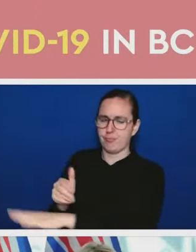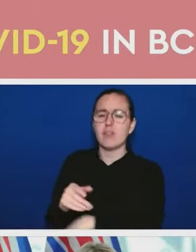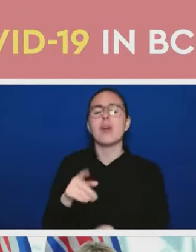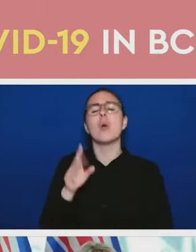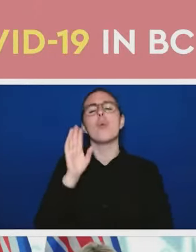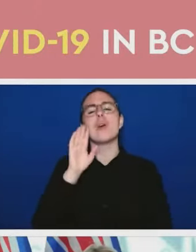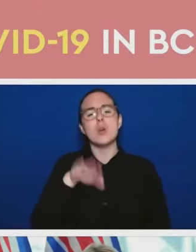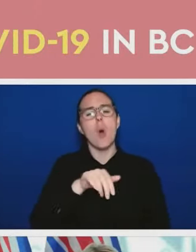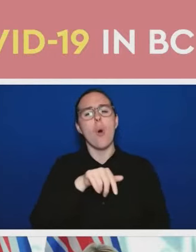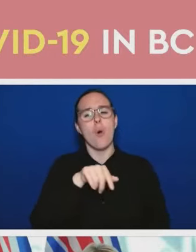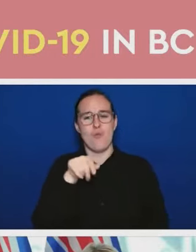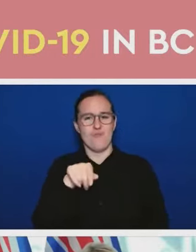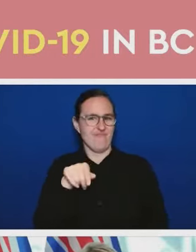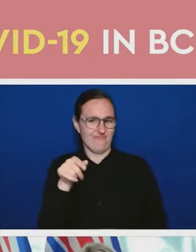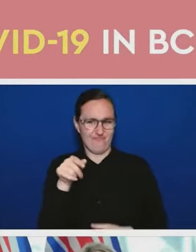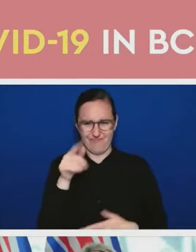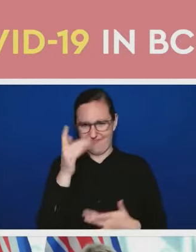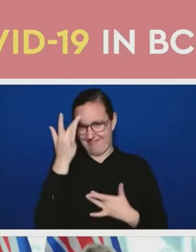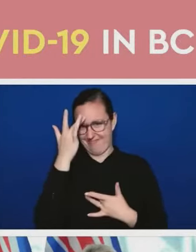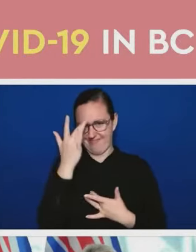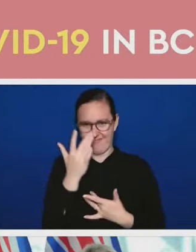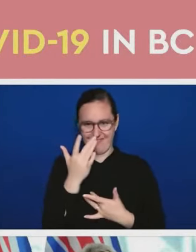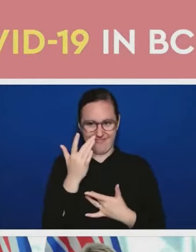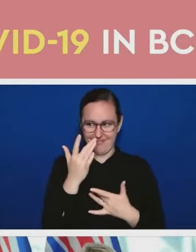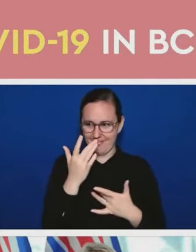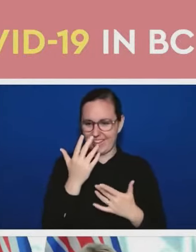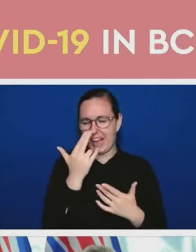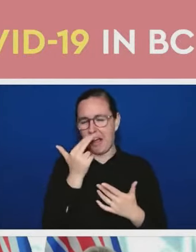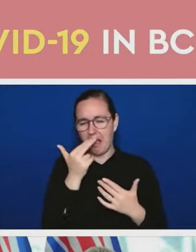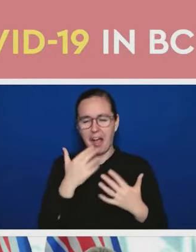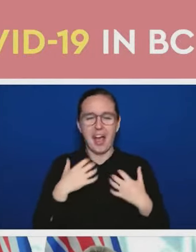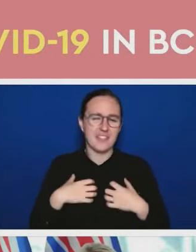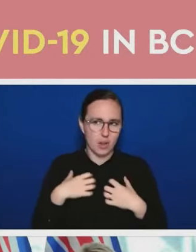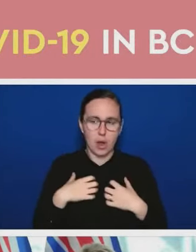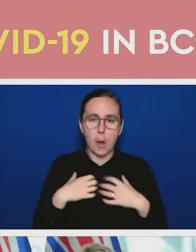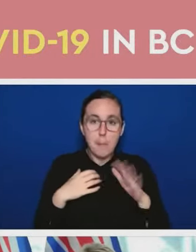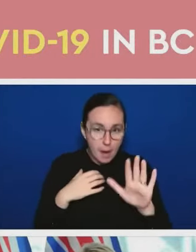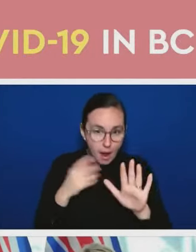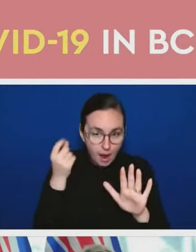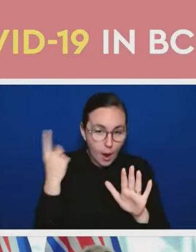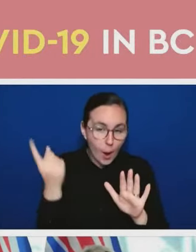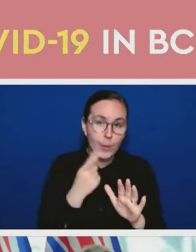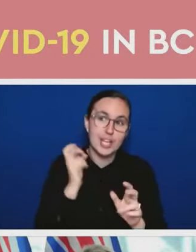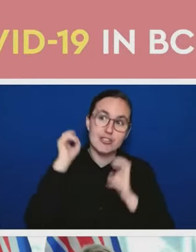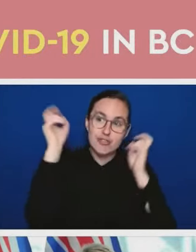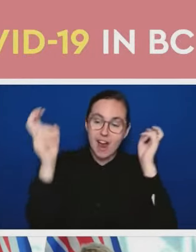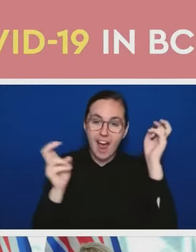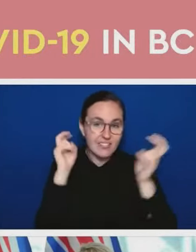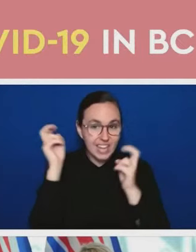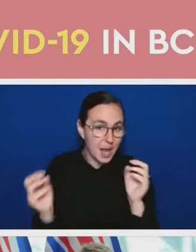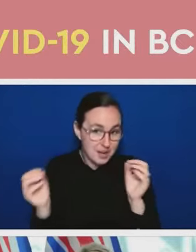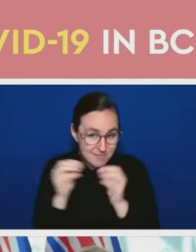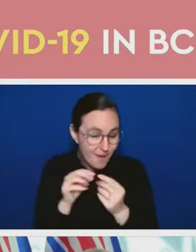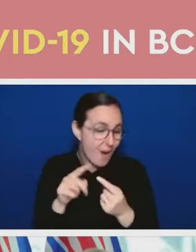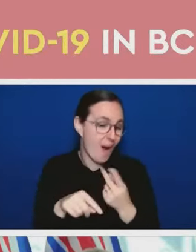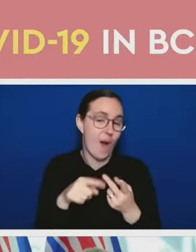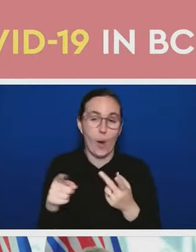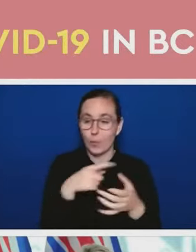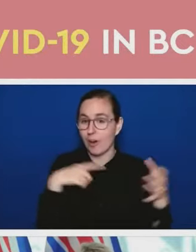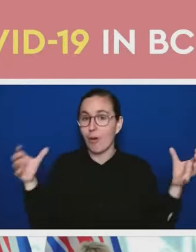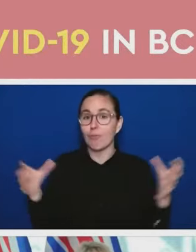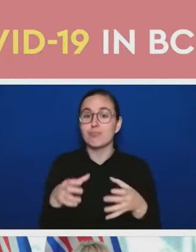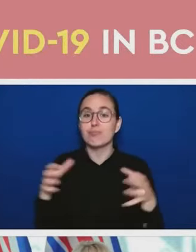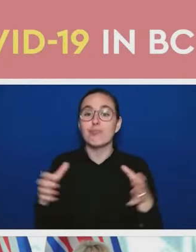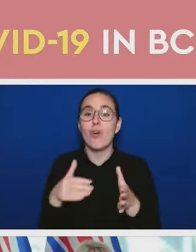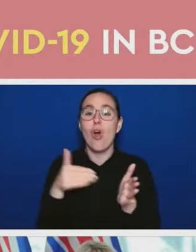together more, they spread rapidly around the world. We're going to see influenza, I have no doubt, and the worst